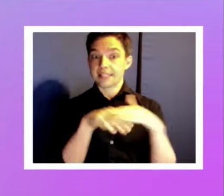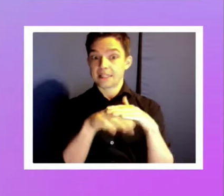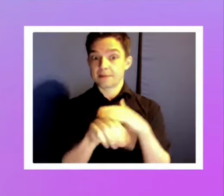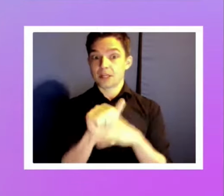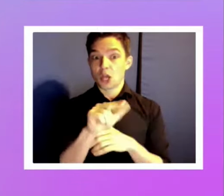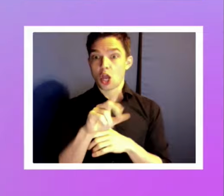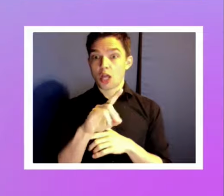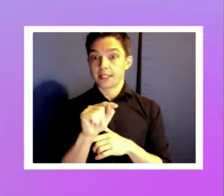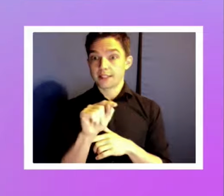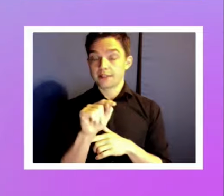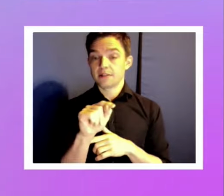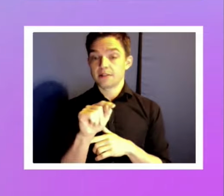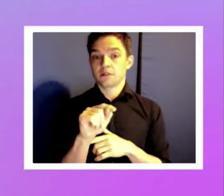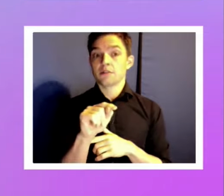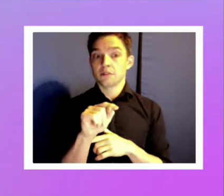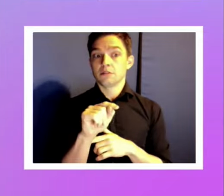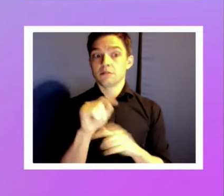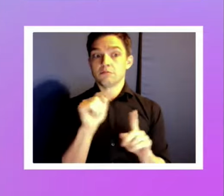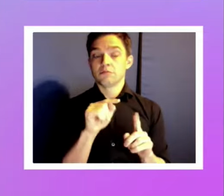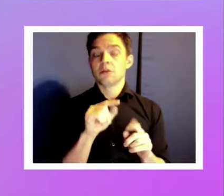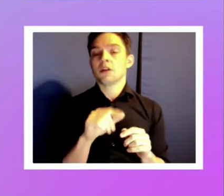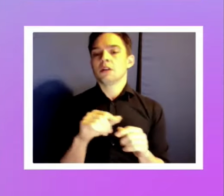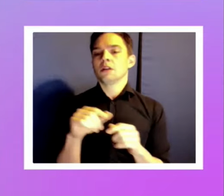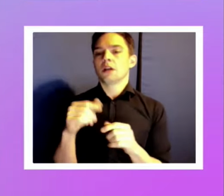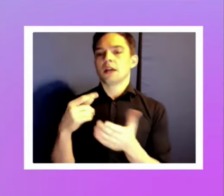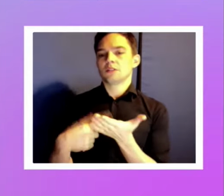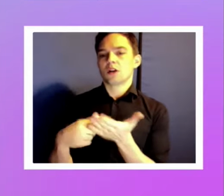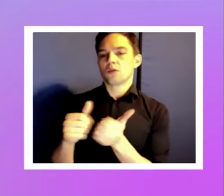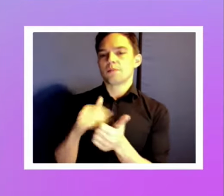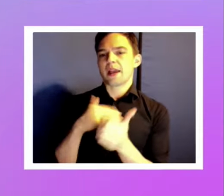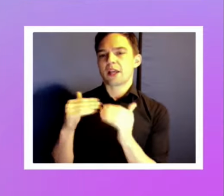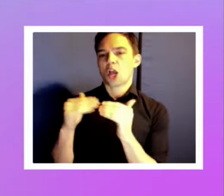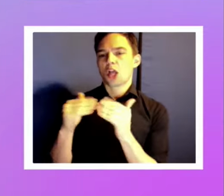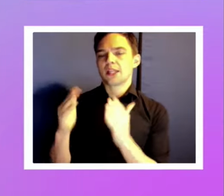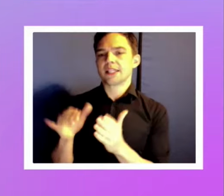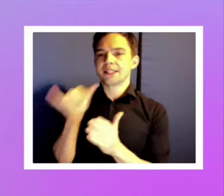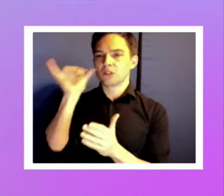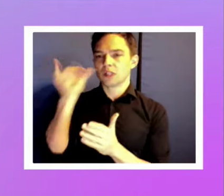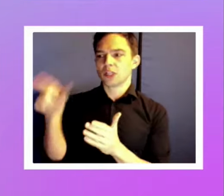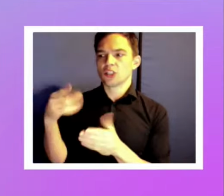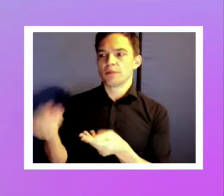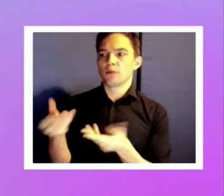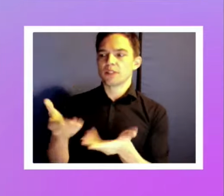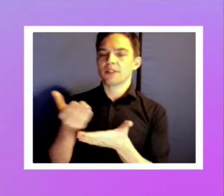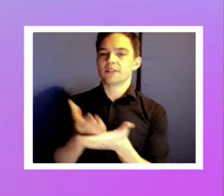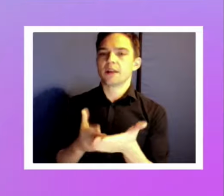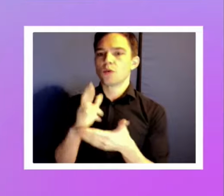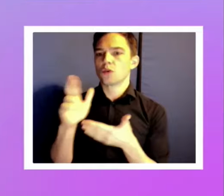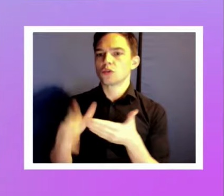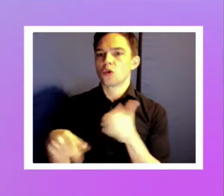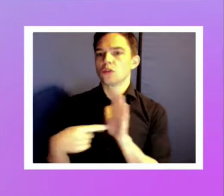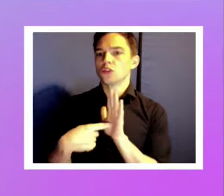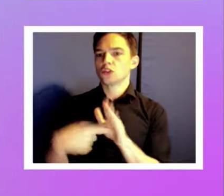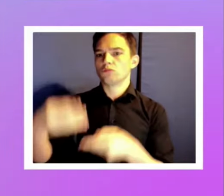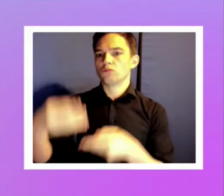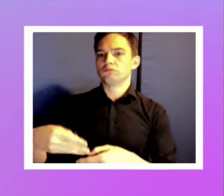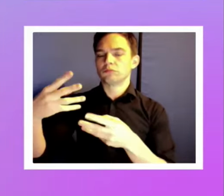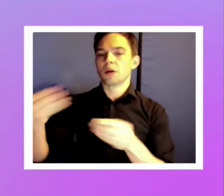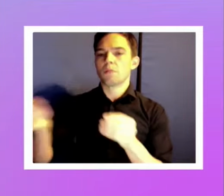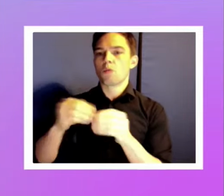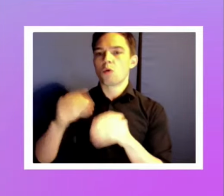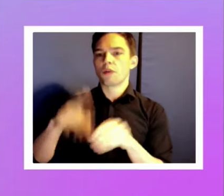In a talk of my colleague Glenda yesterday, she presented some results that showed that slightly more